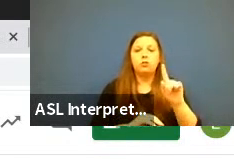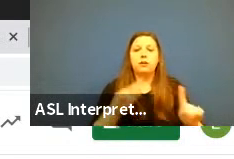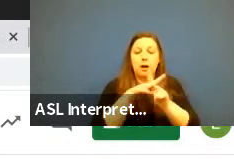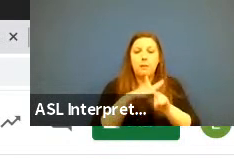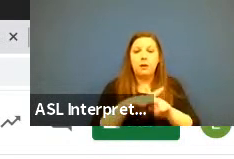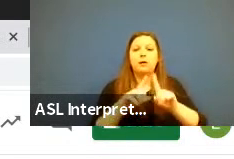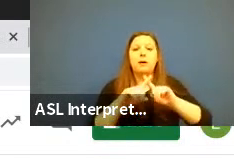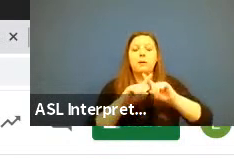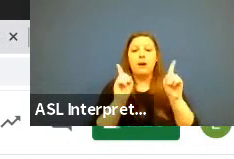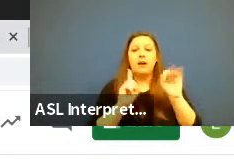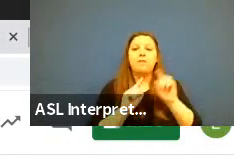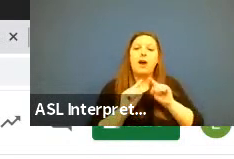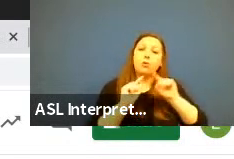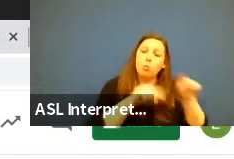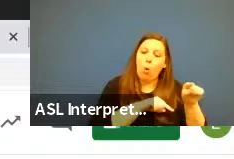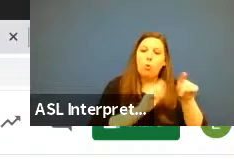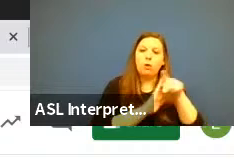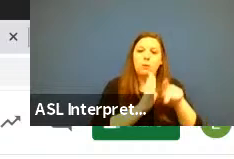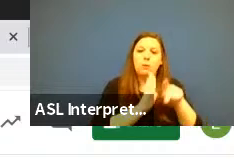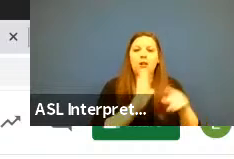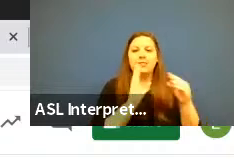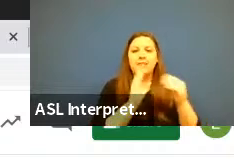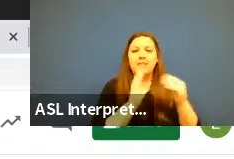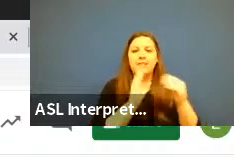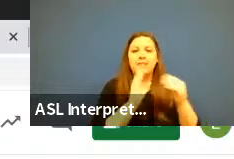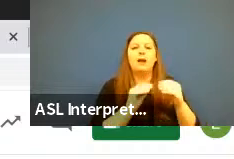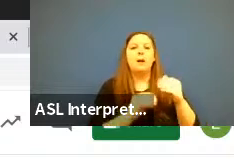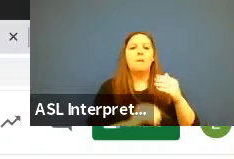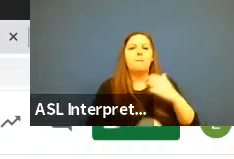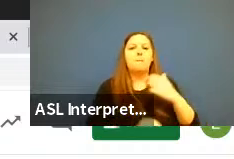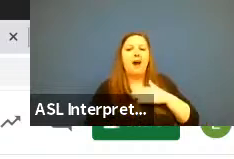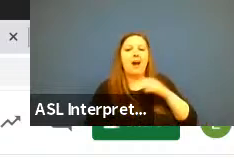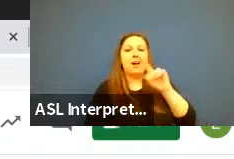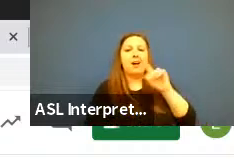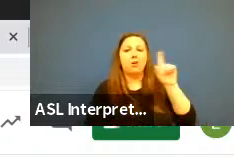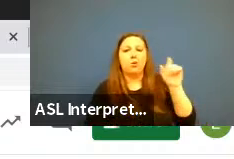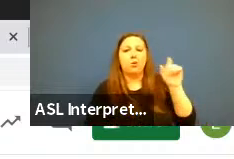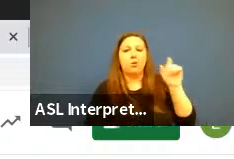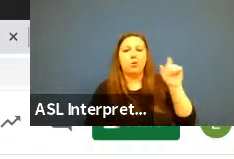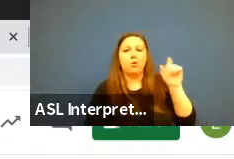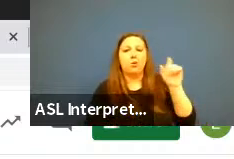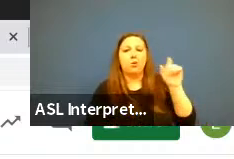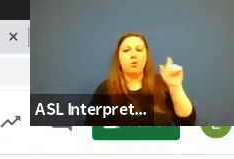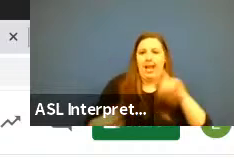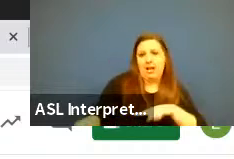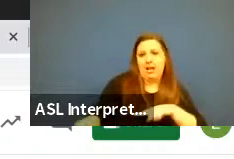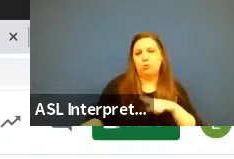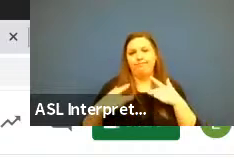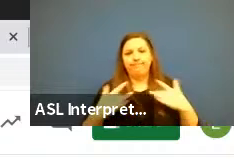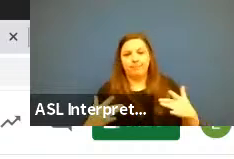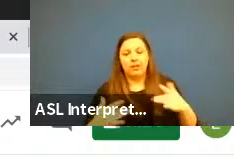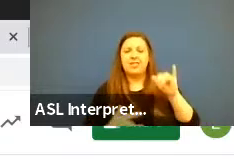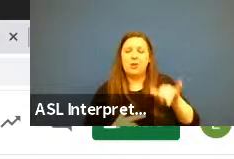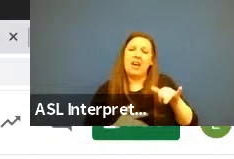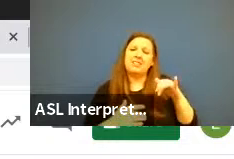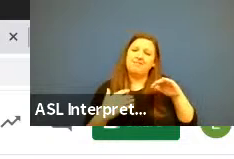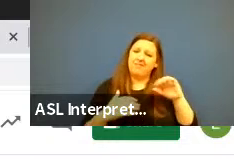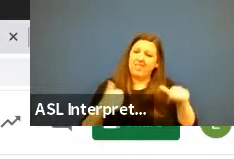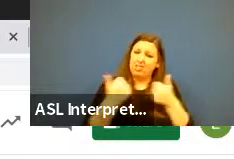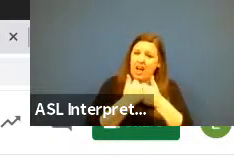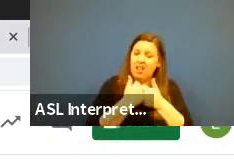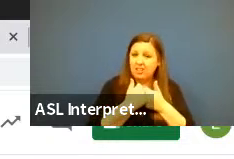get my questions answered usually. So that does present to me quite a challenge, especially as it